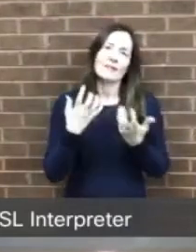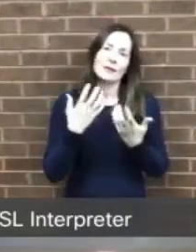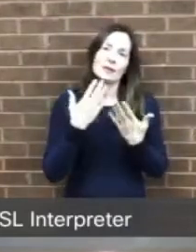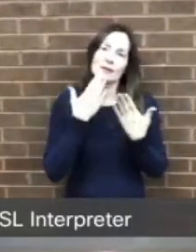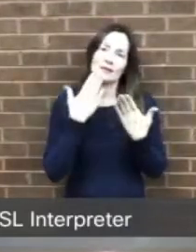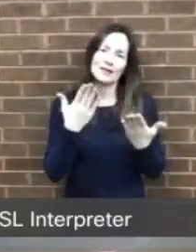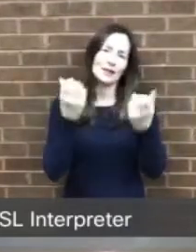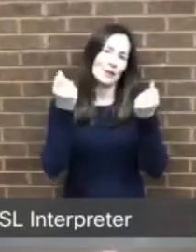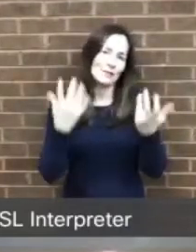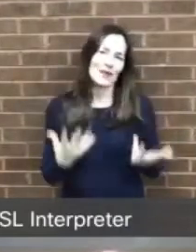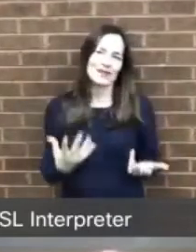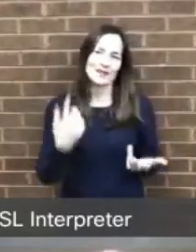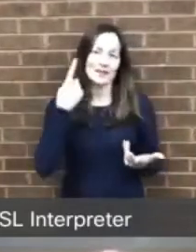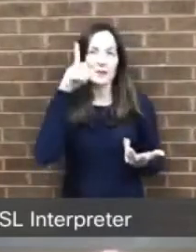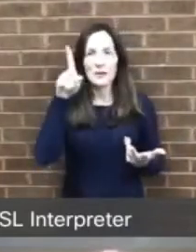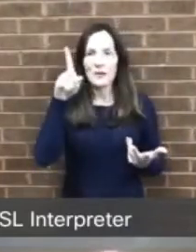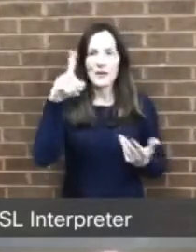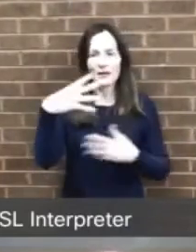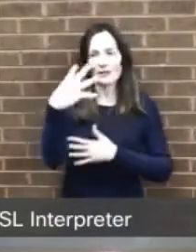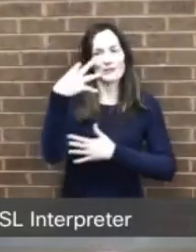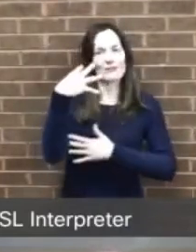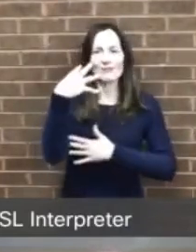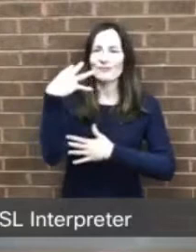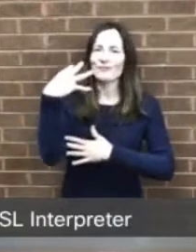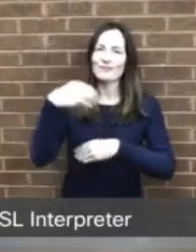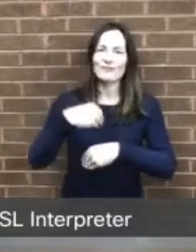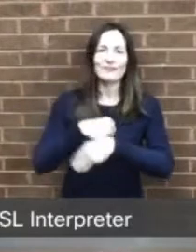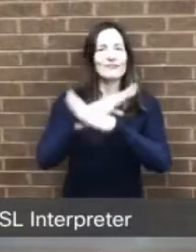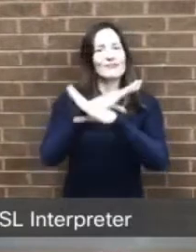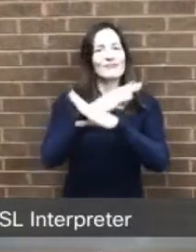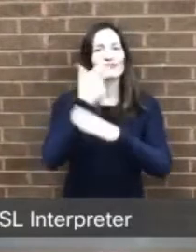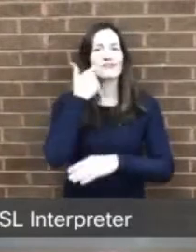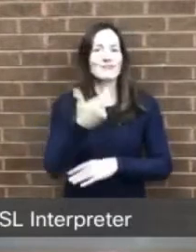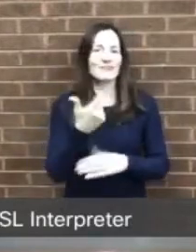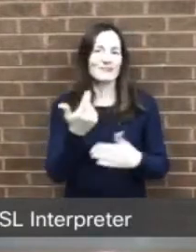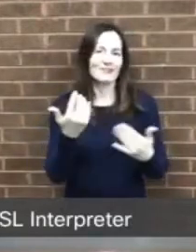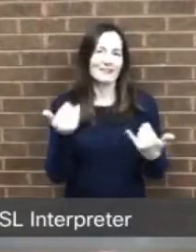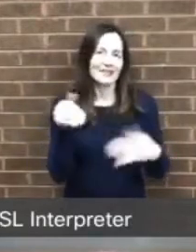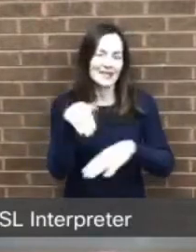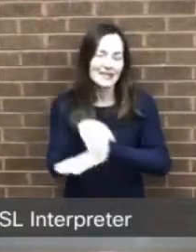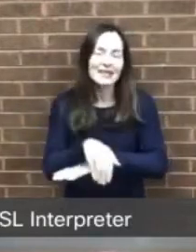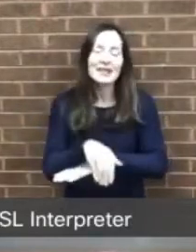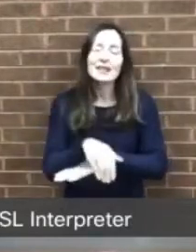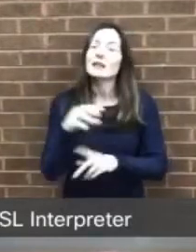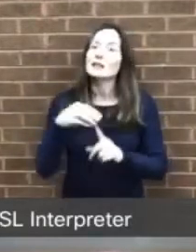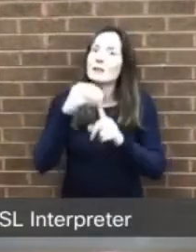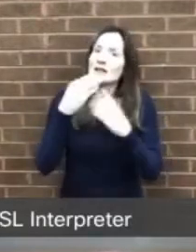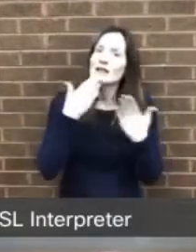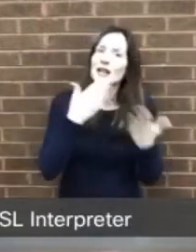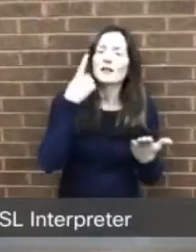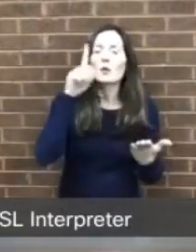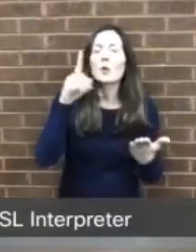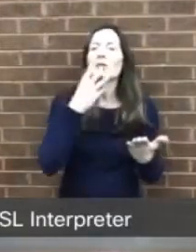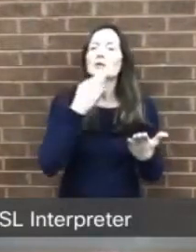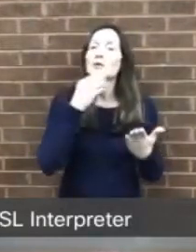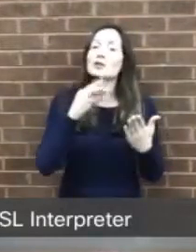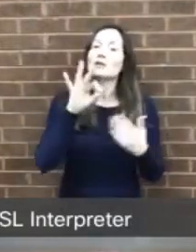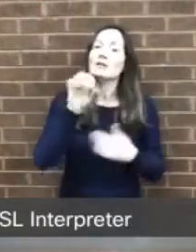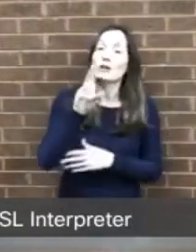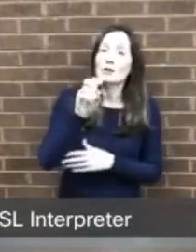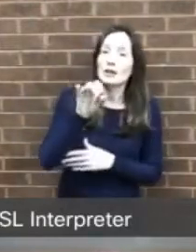for joining us this evening. A special thank you to the Jewish Federation and the Board of Rabbis.